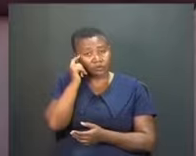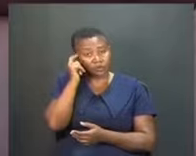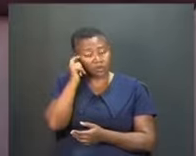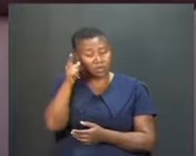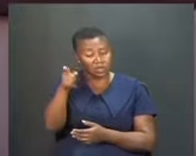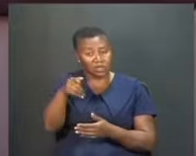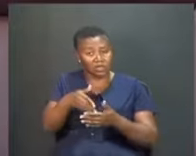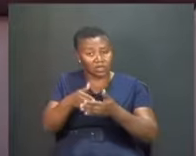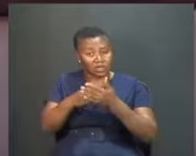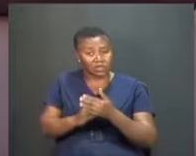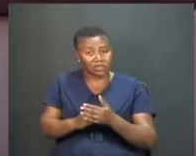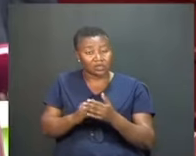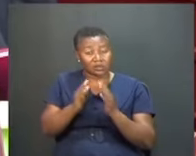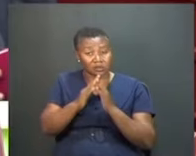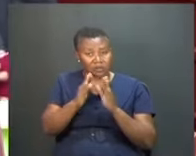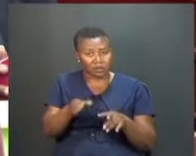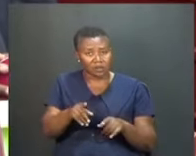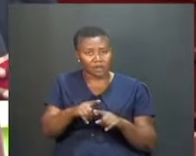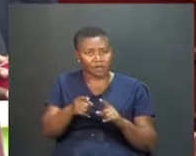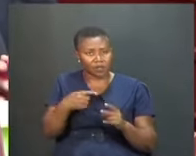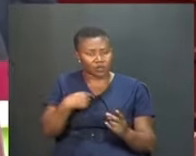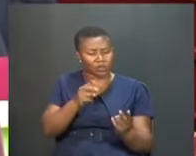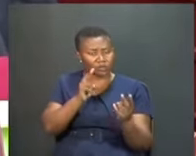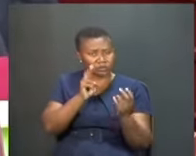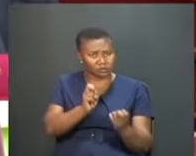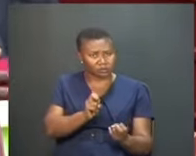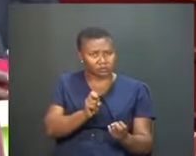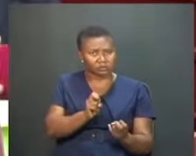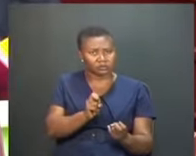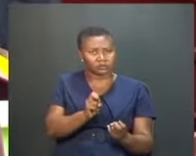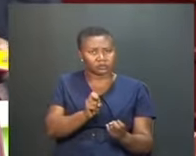house, but we engage.